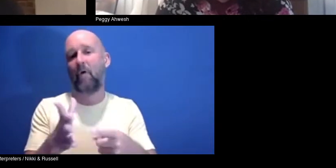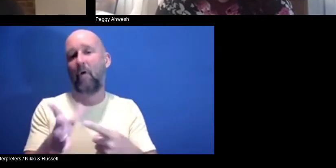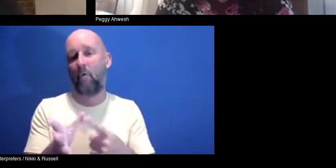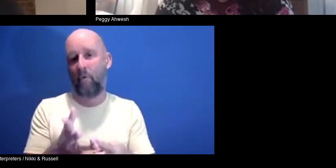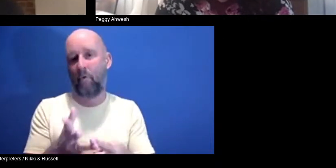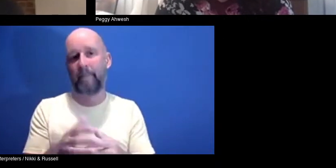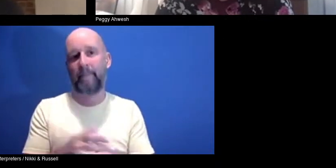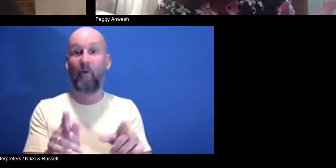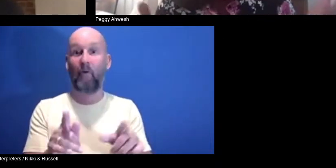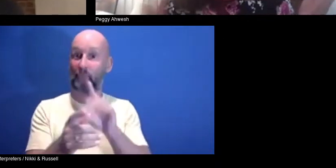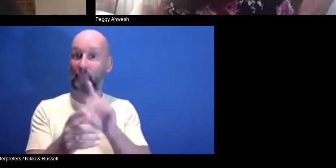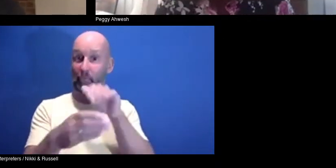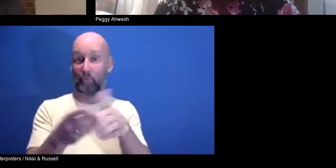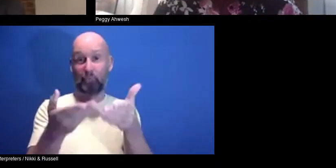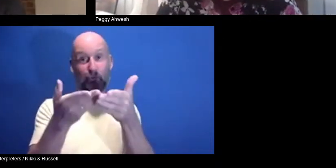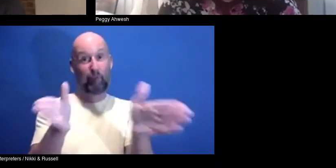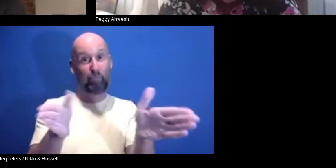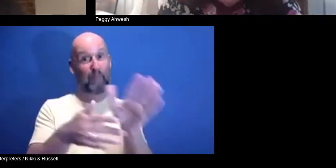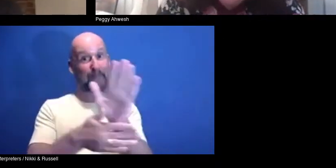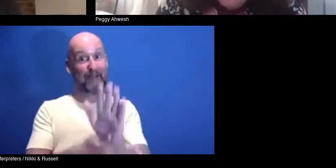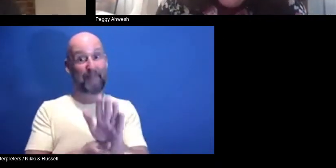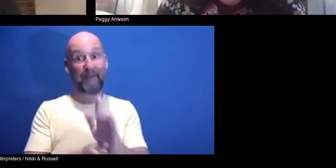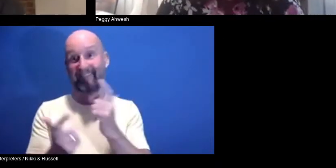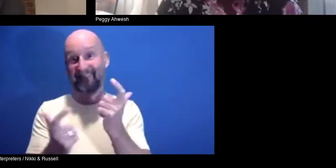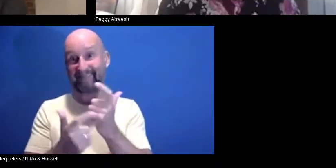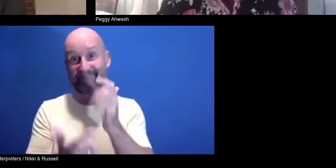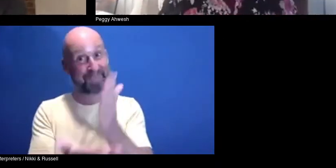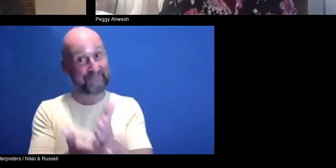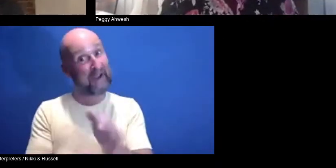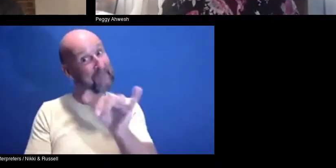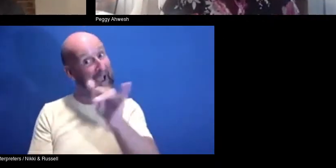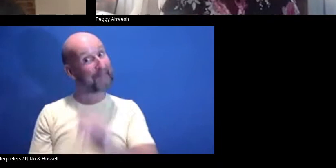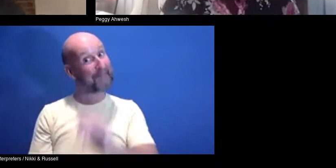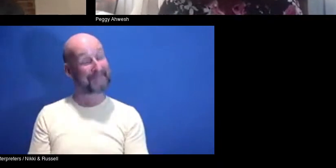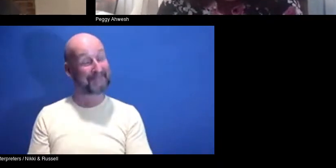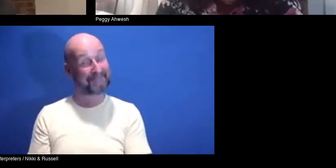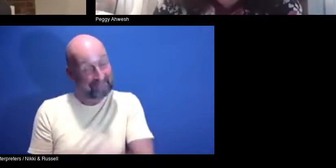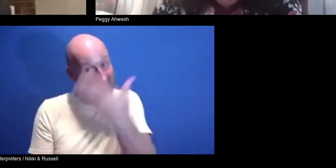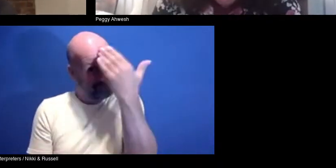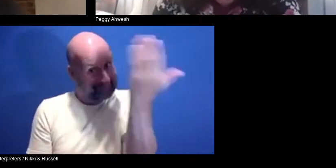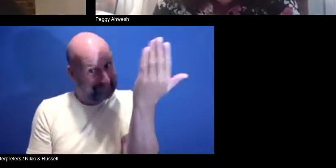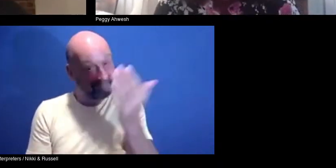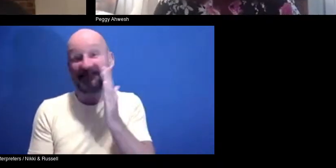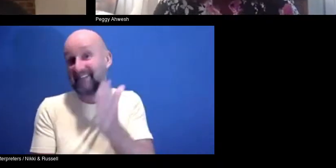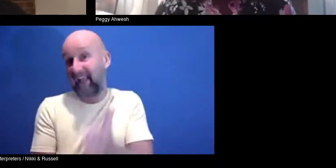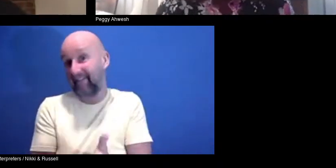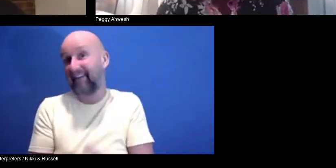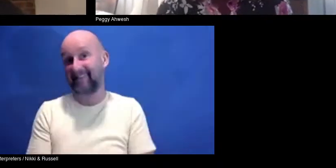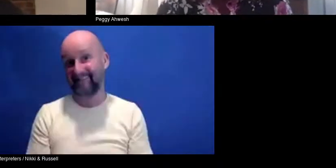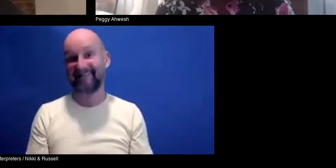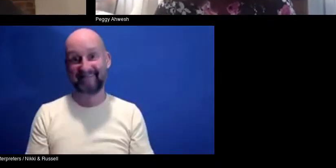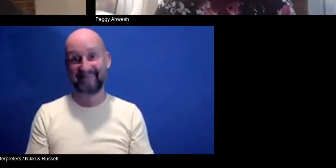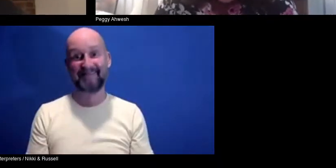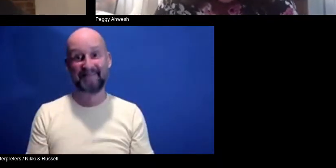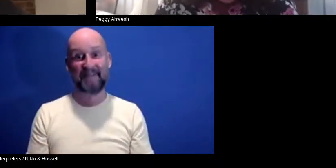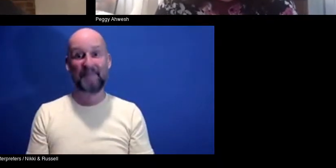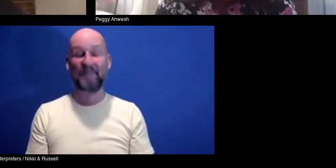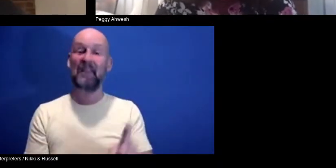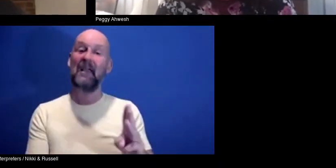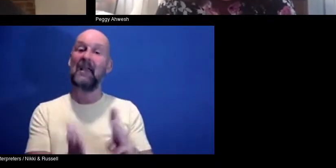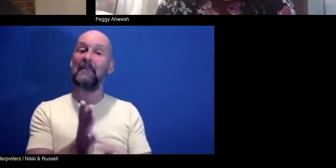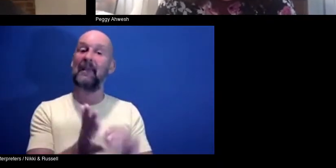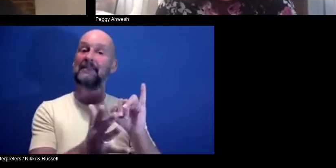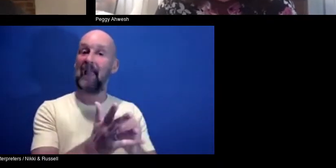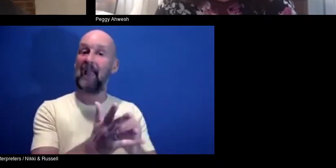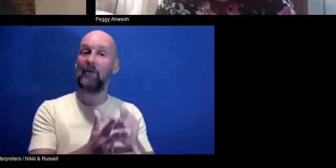in general. Perhaps, yes. I don't know. Yeah, definitely. But Nick Kausig is a force to be